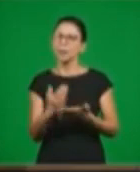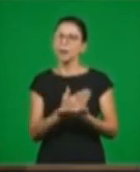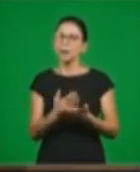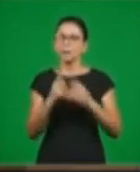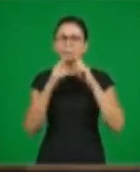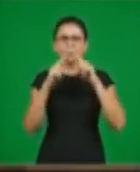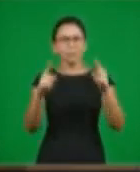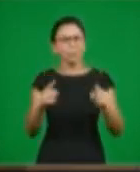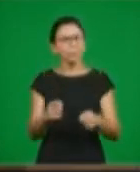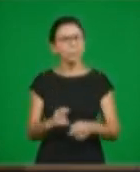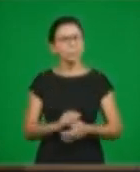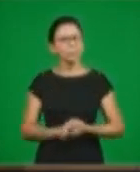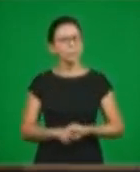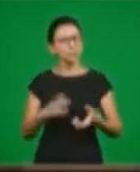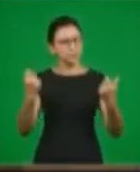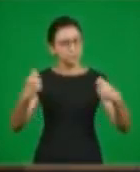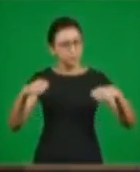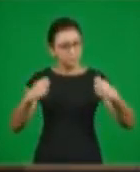Oh,